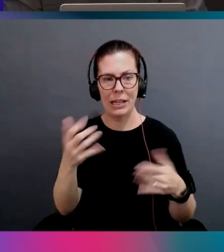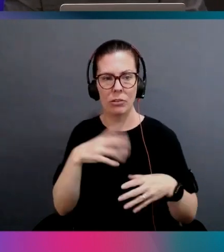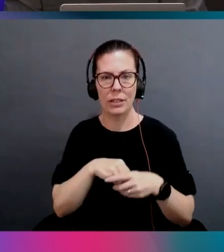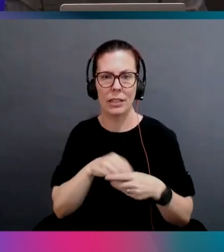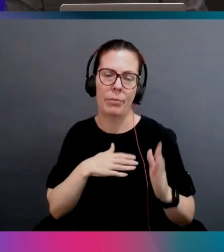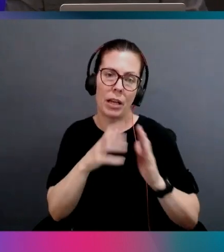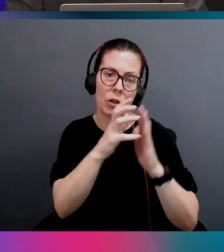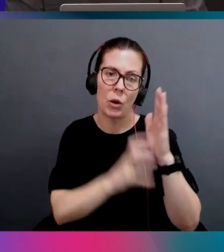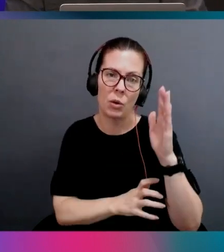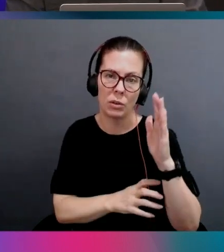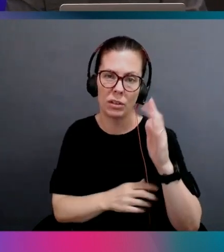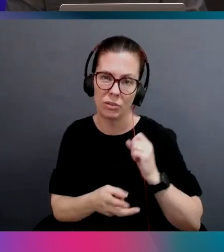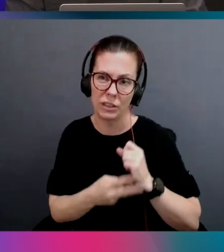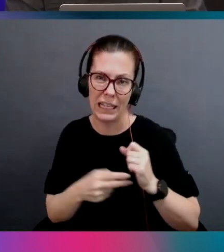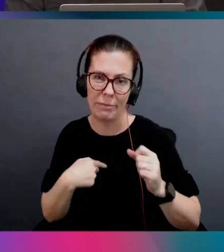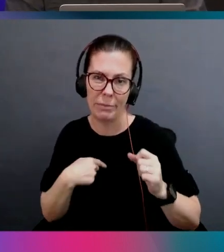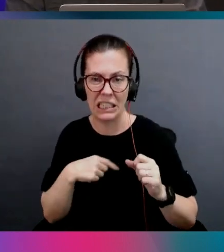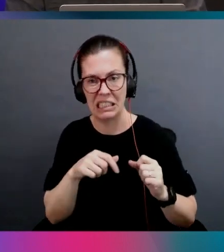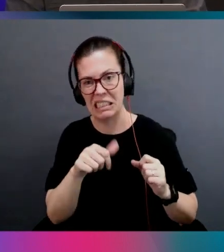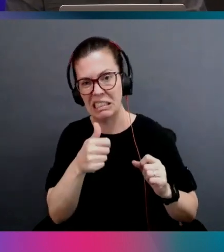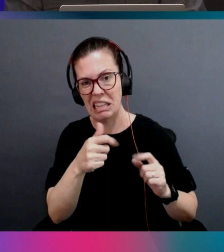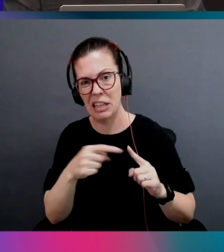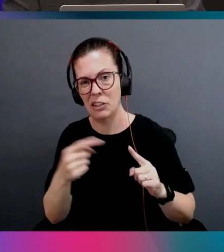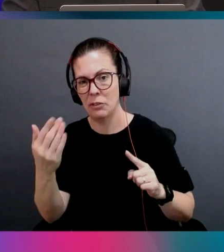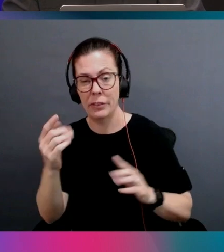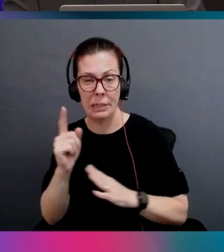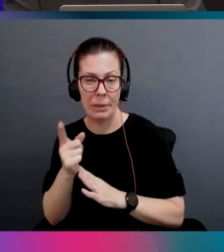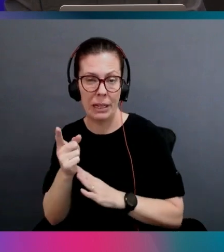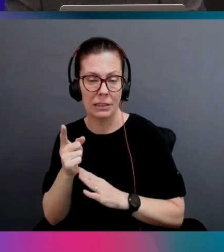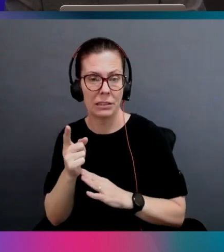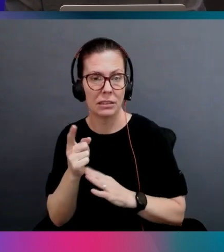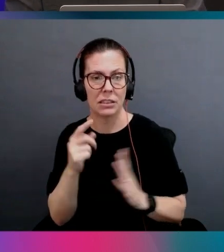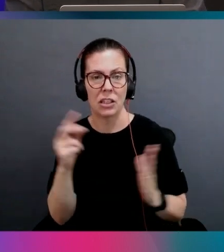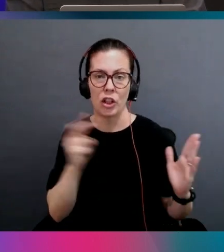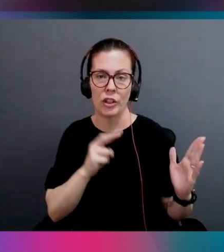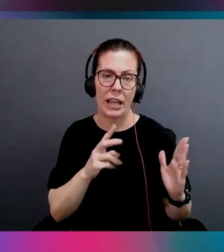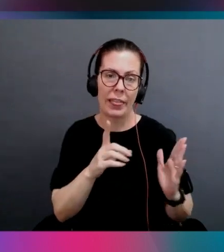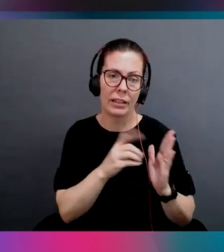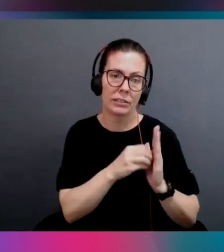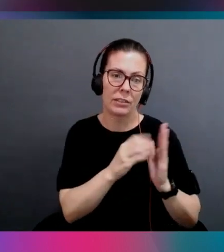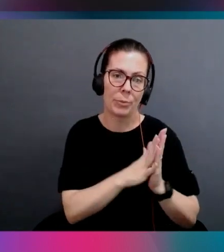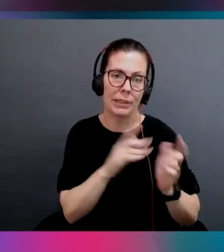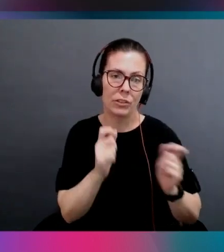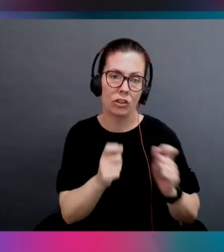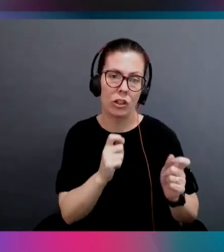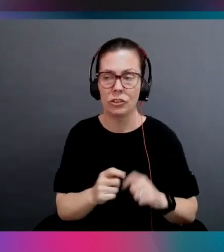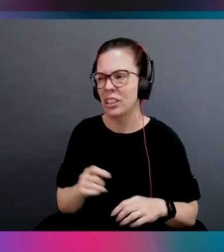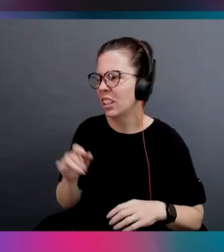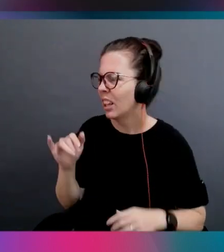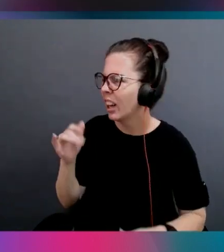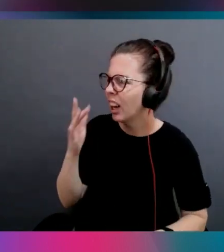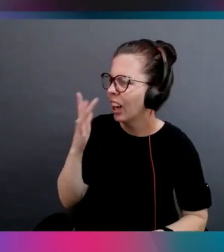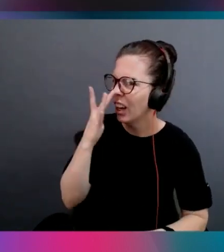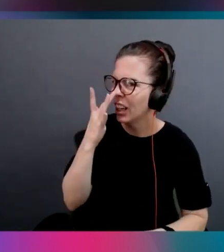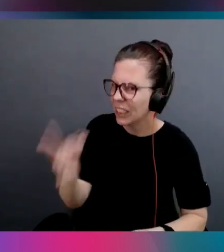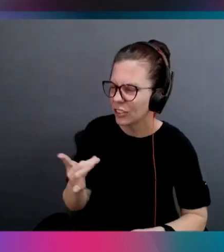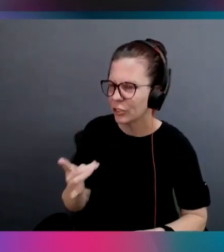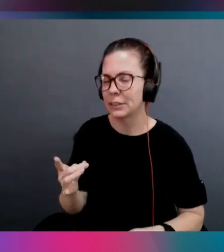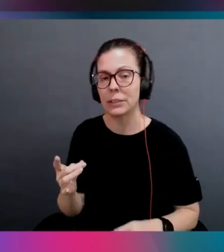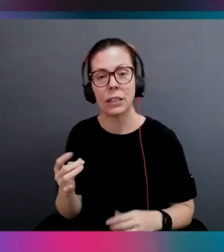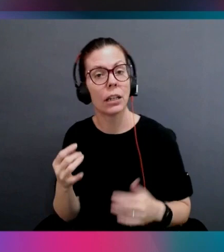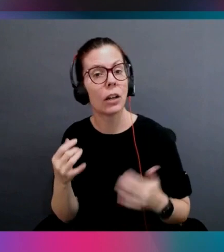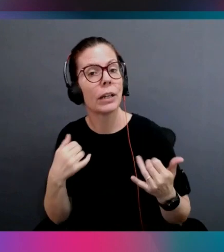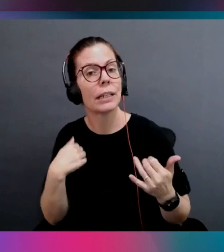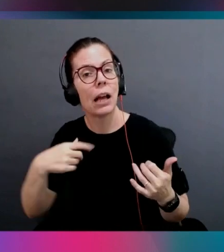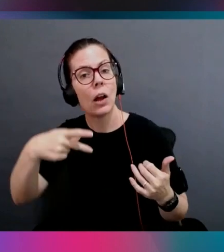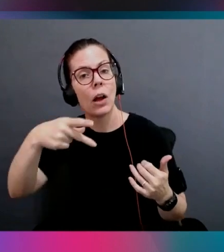10, 15 minutes of spending time with documentation. Wow. This is super interesting. So right now we're in Pycharm,